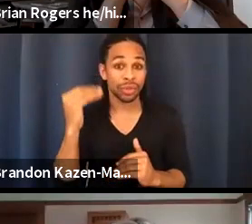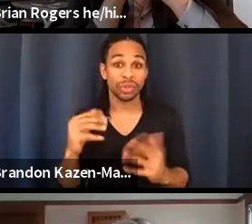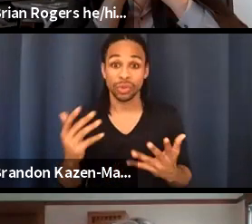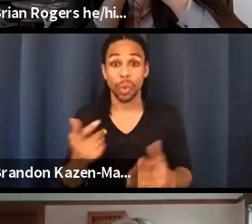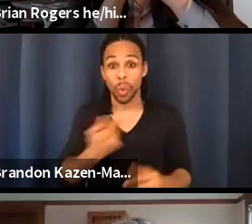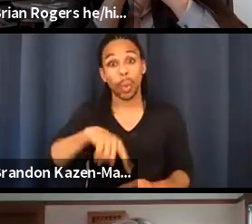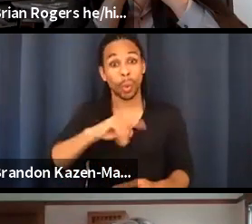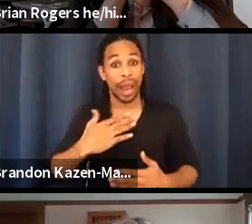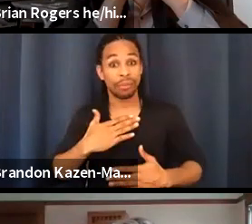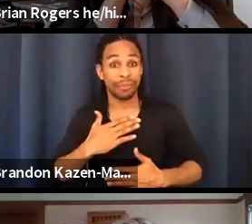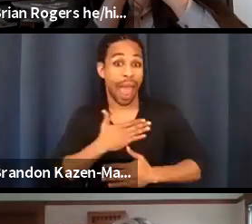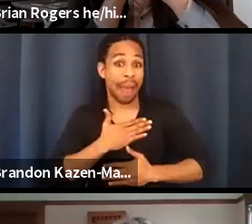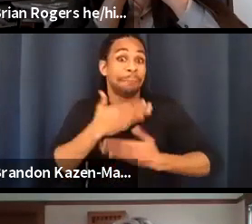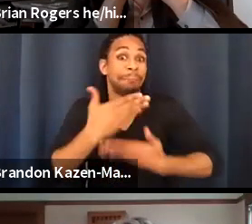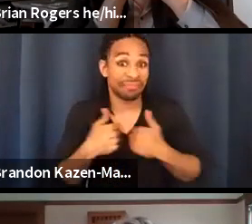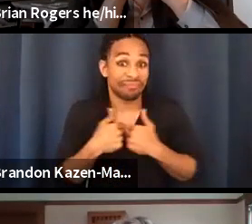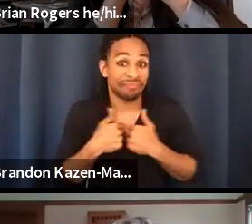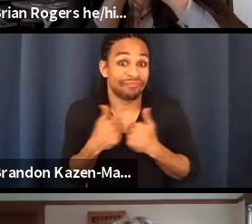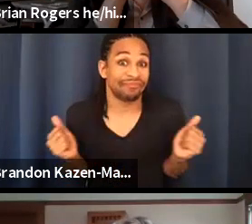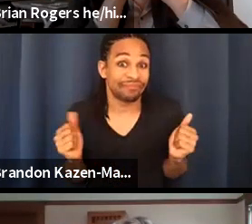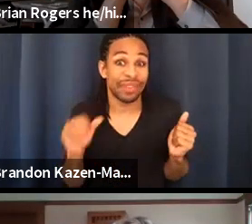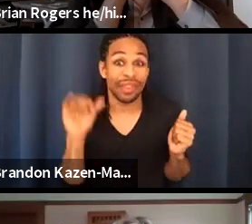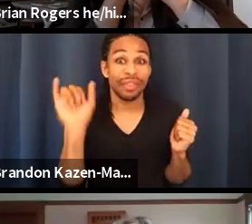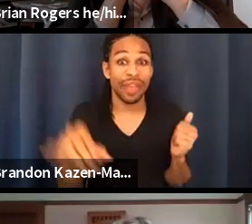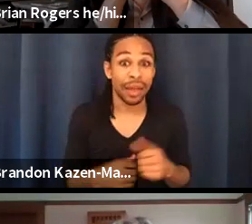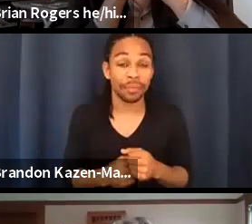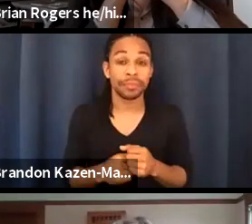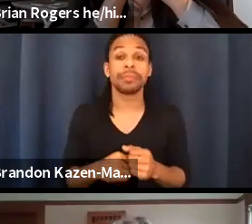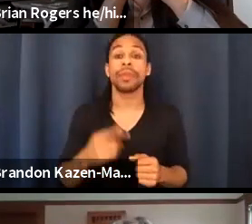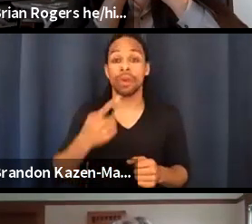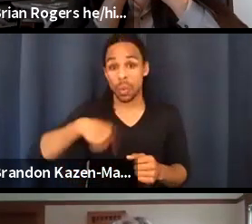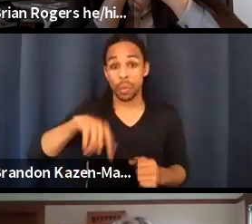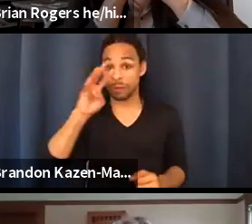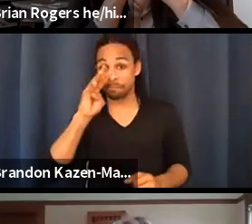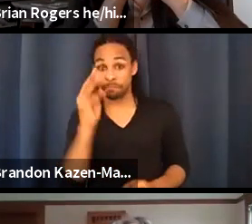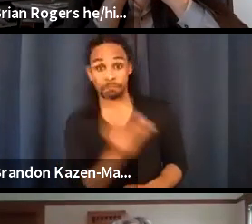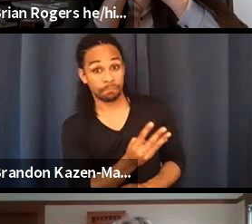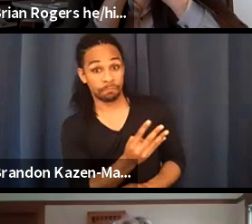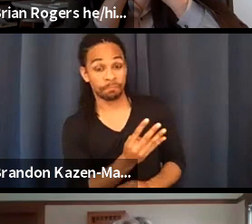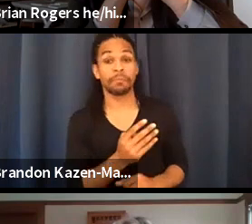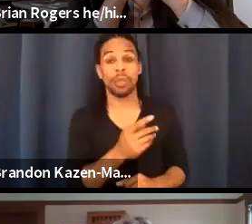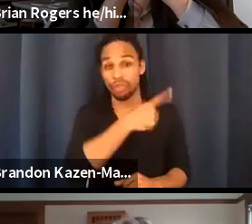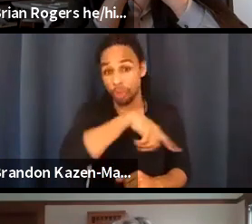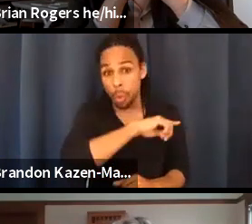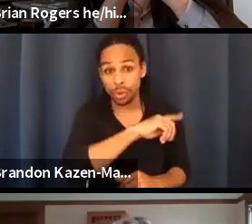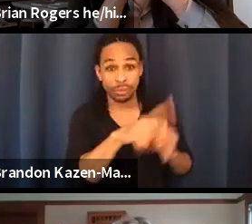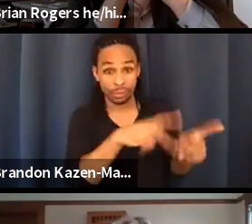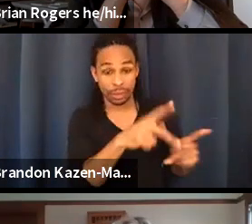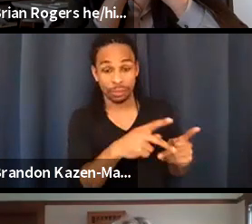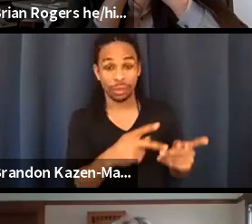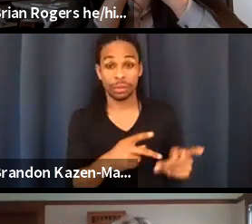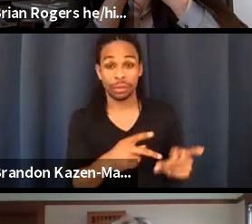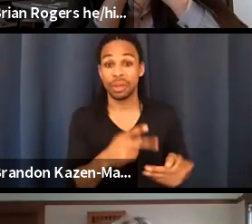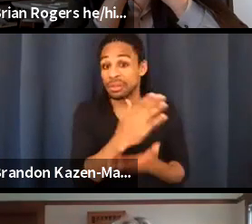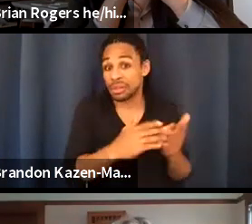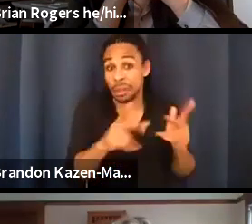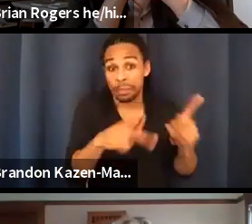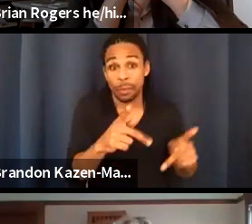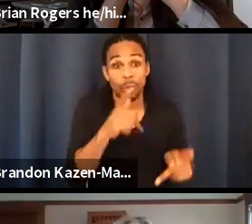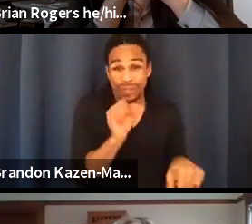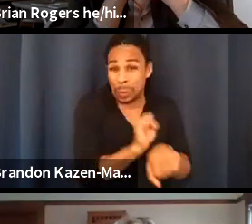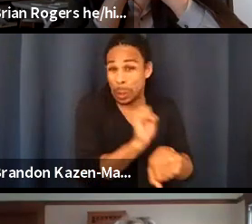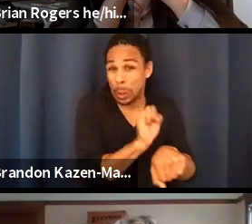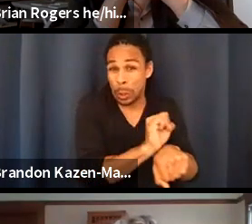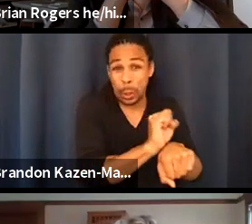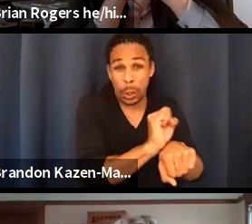we neglected in spite of our knowing better. Those whose diligent work and resistance have inspired and taught